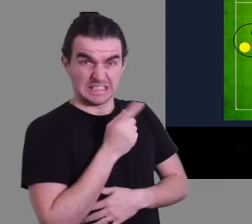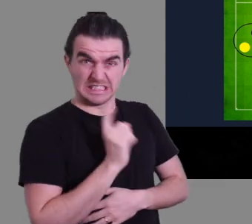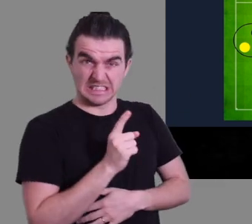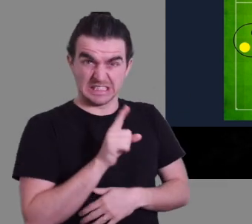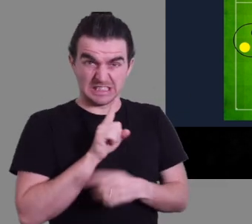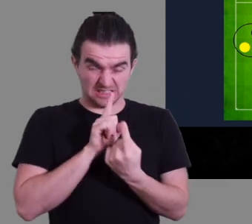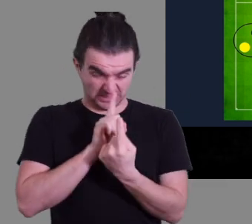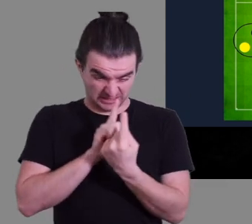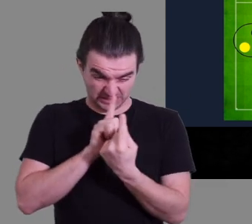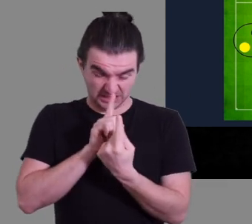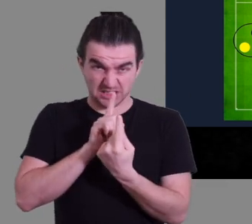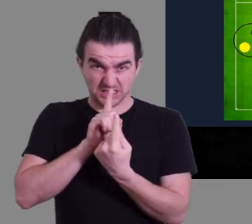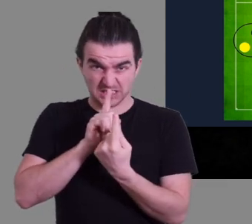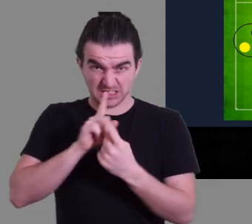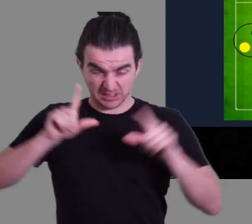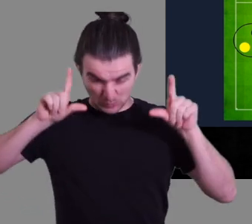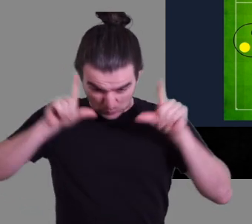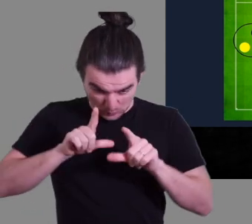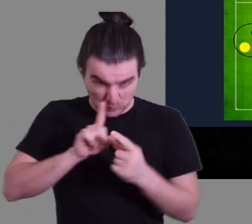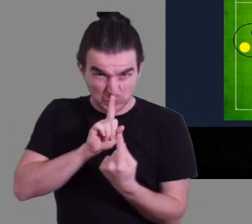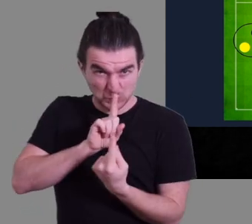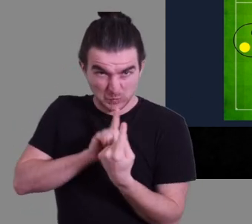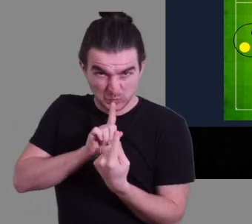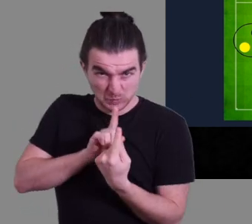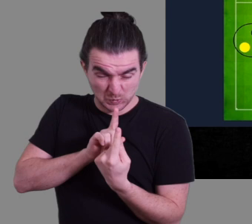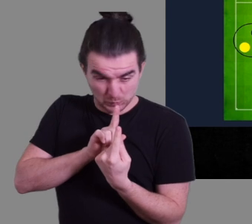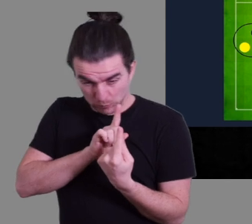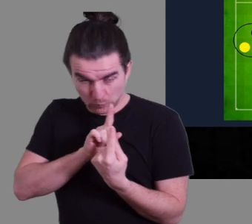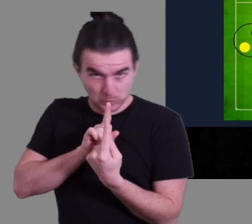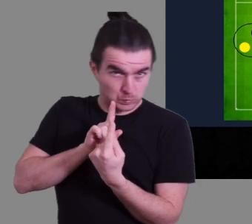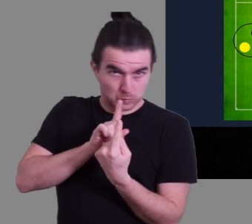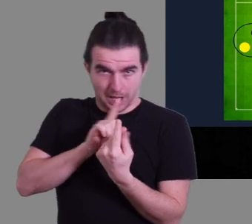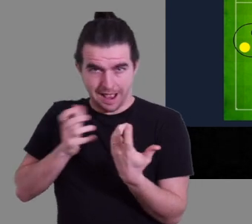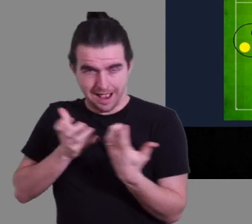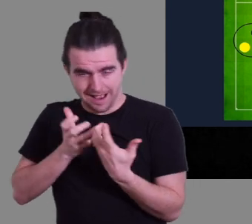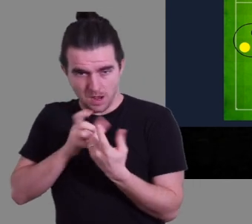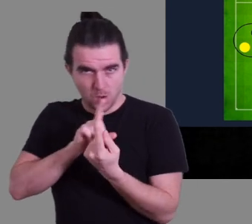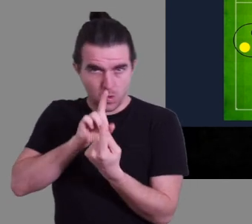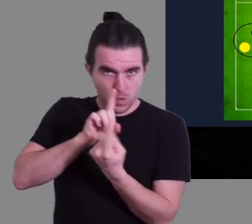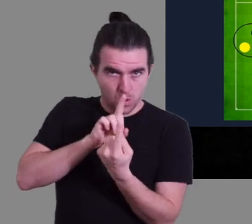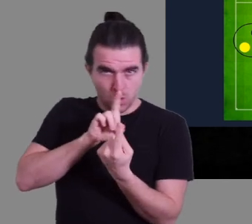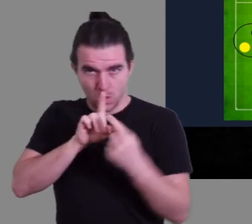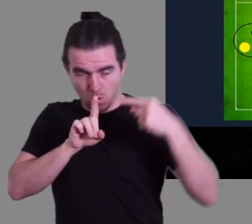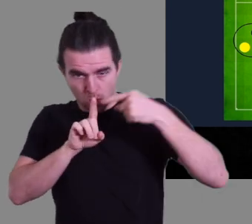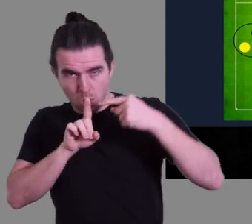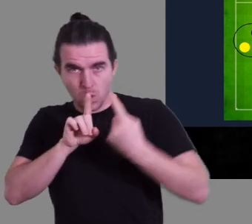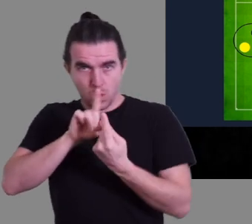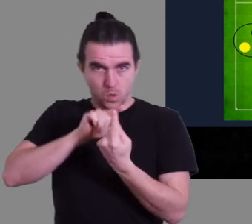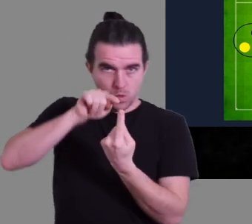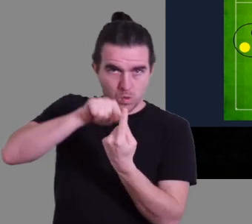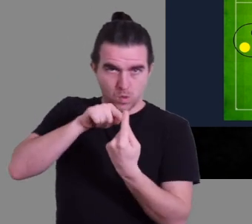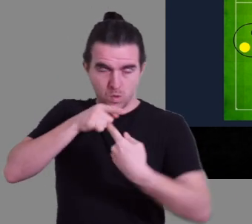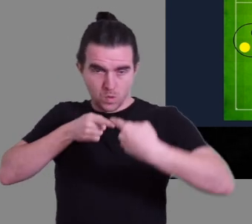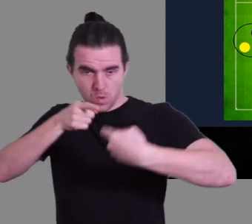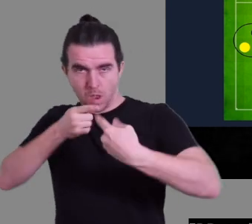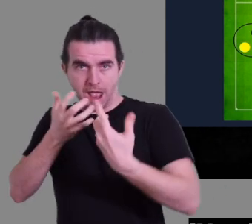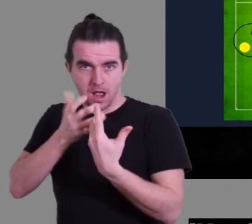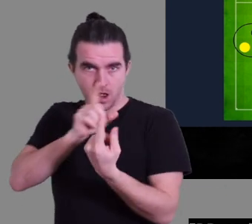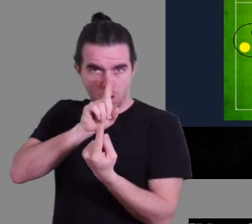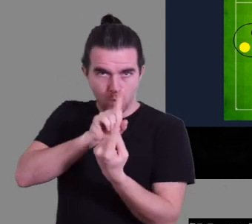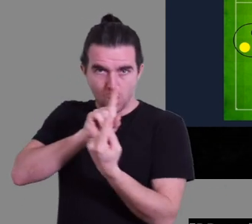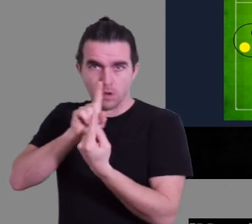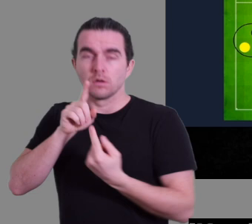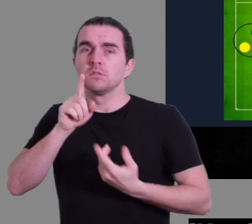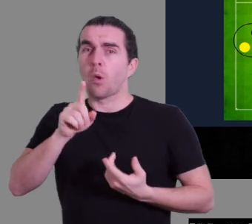as we say, looking under the microscope to see the relative effect of each player against each other in that duel.